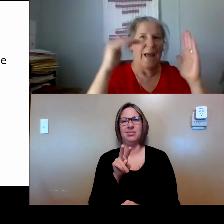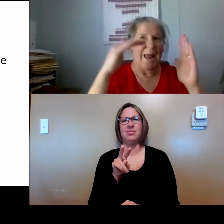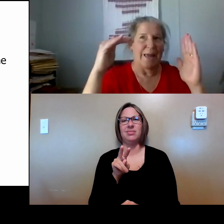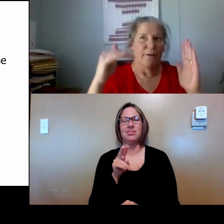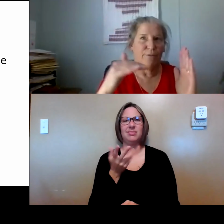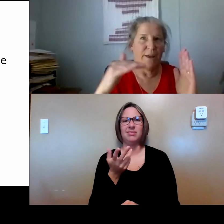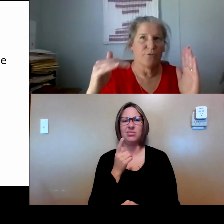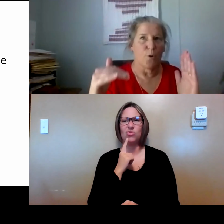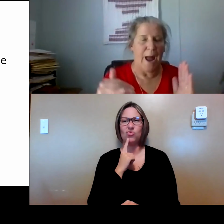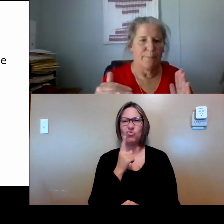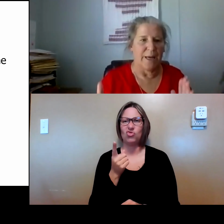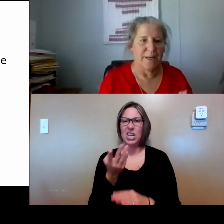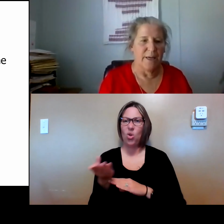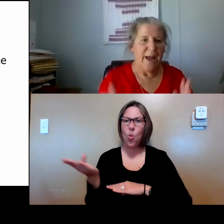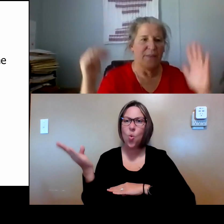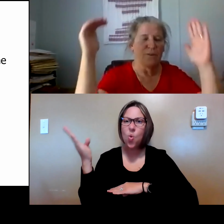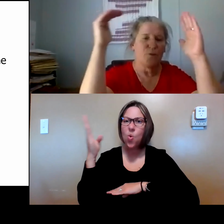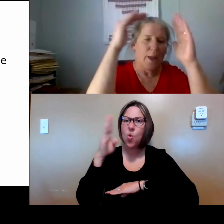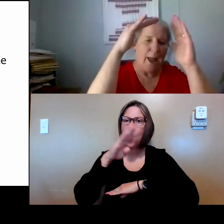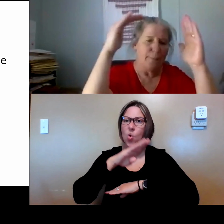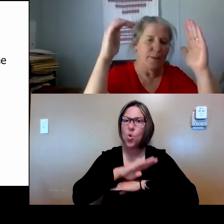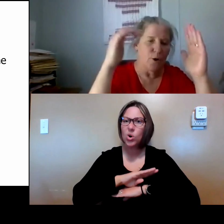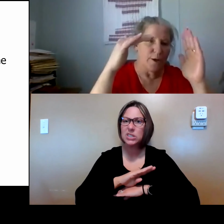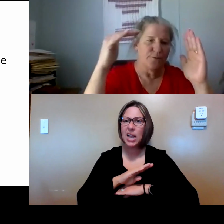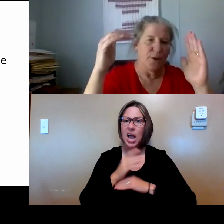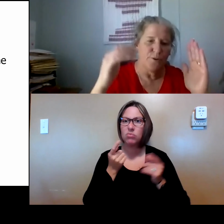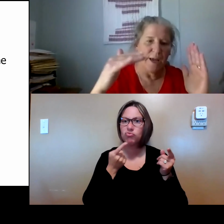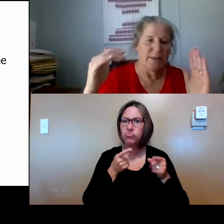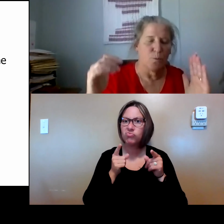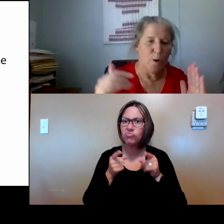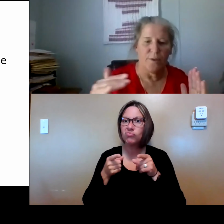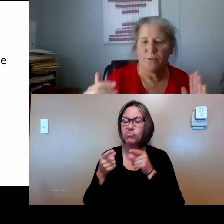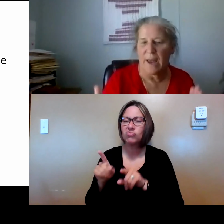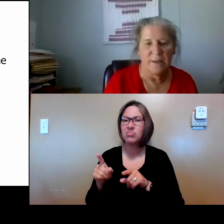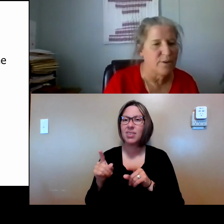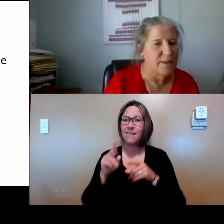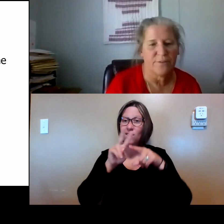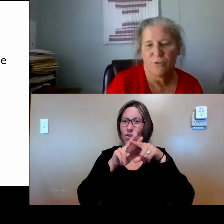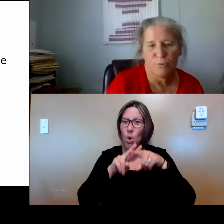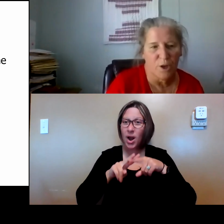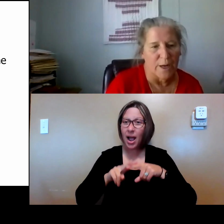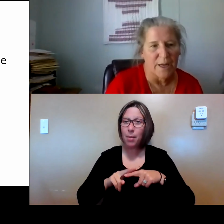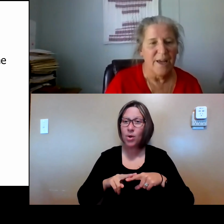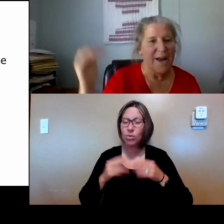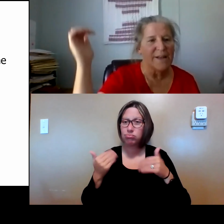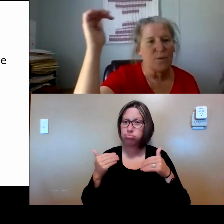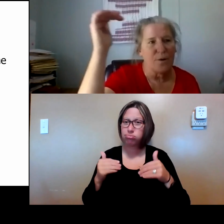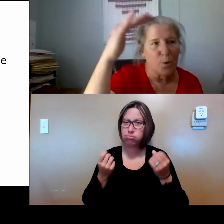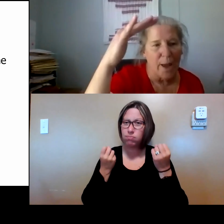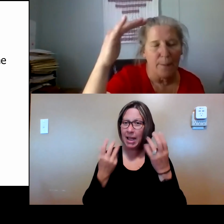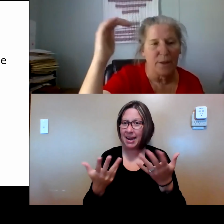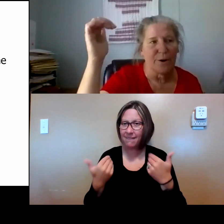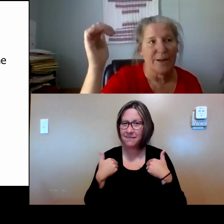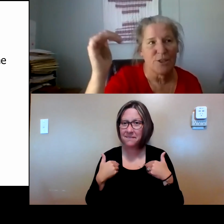the day, things are happening and there's vocabulary associated with those activities that you're doing. And so